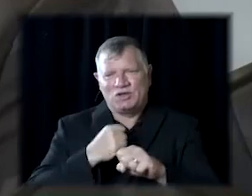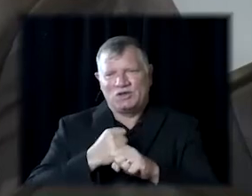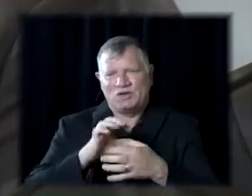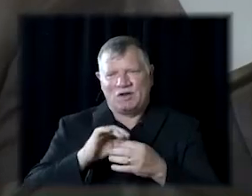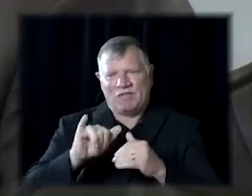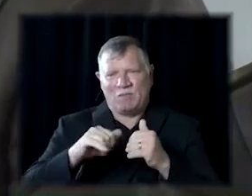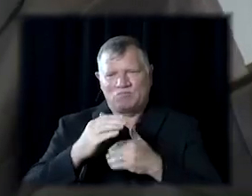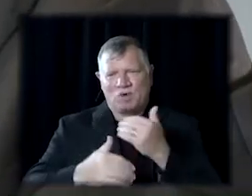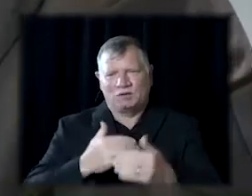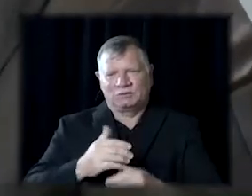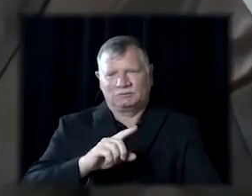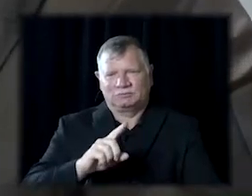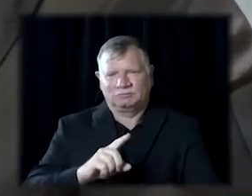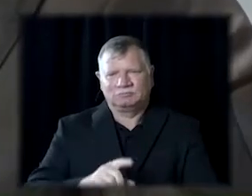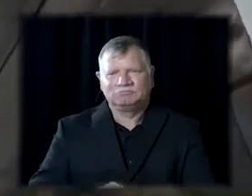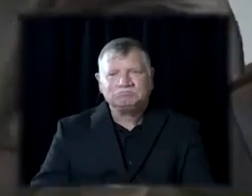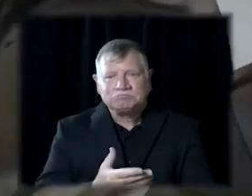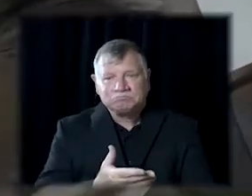that process.